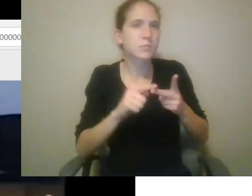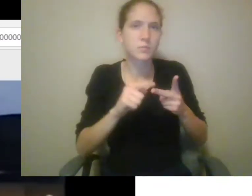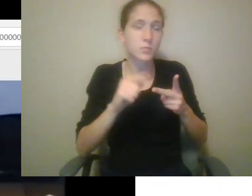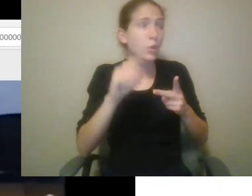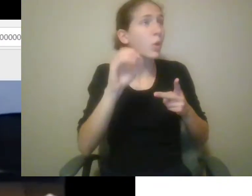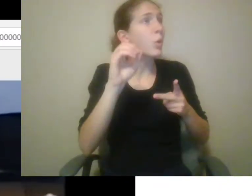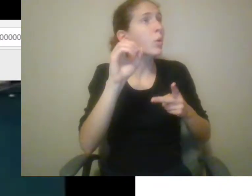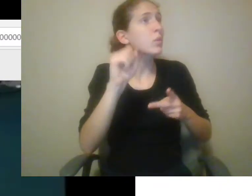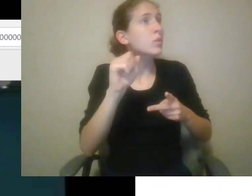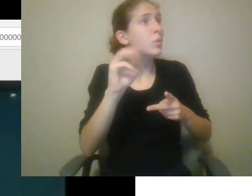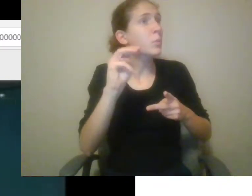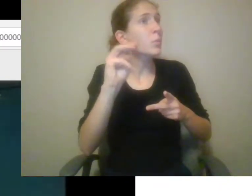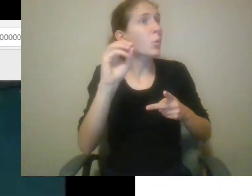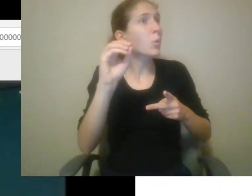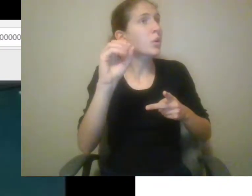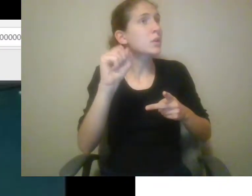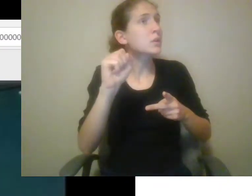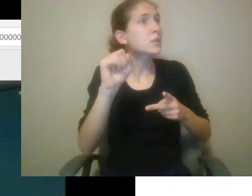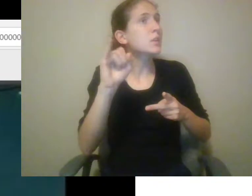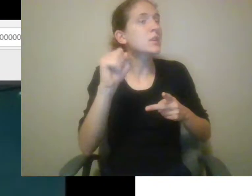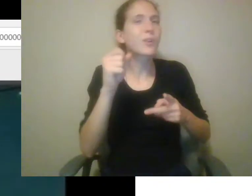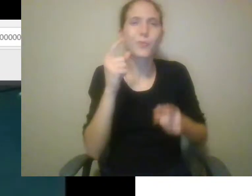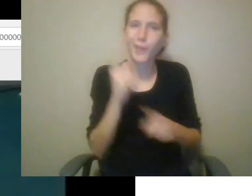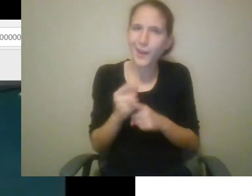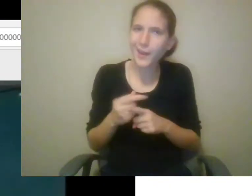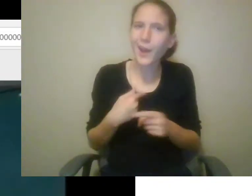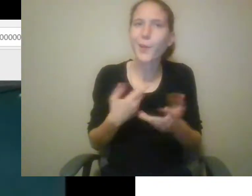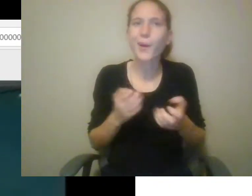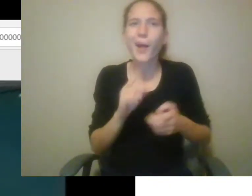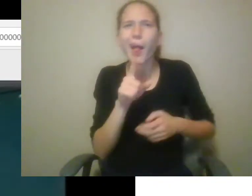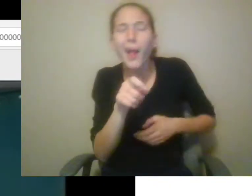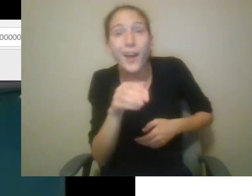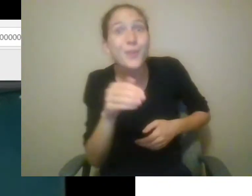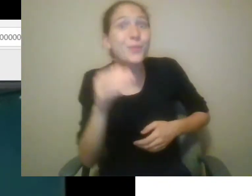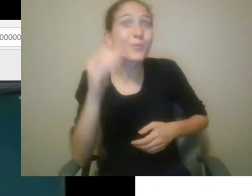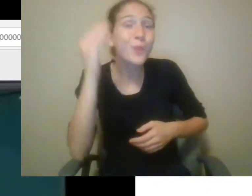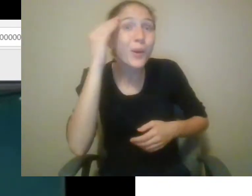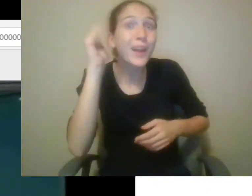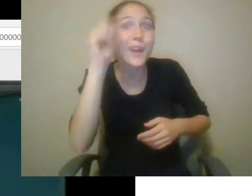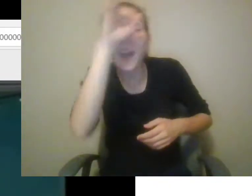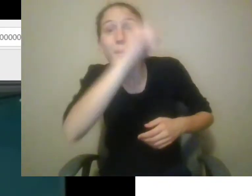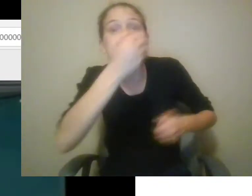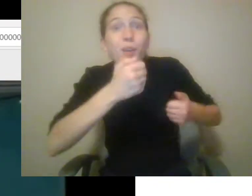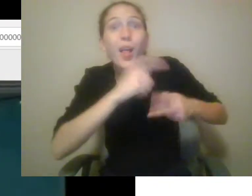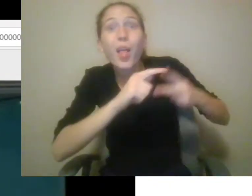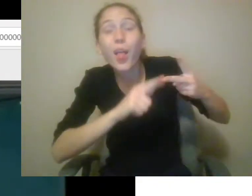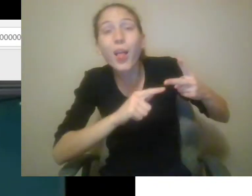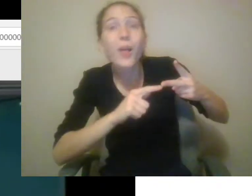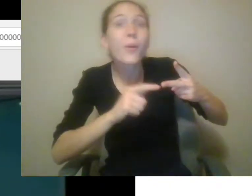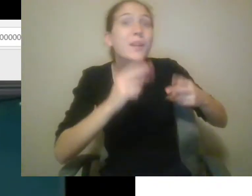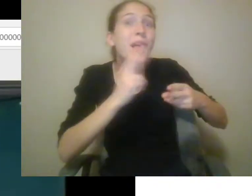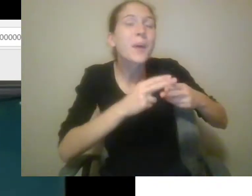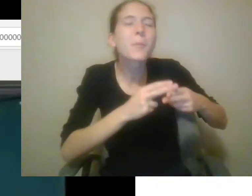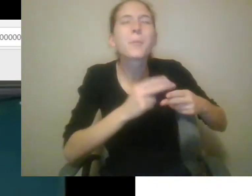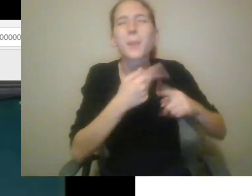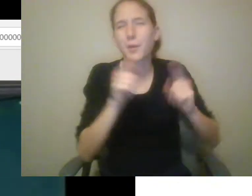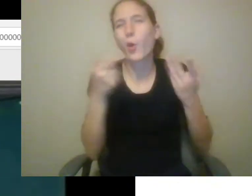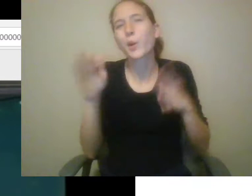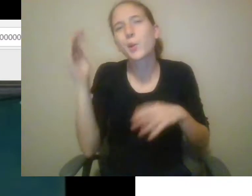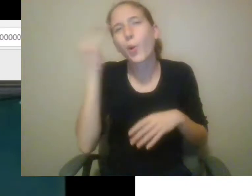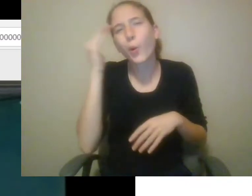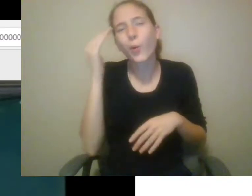it, that's fine. Okay, the two processes that we're going to talk about are going to be diffusion and osmosis. All right?